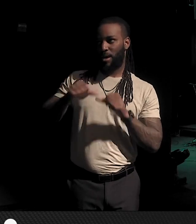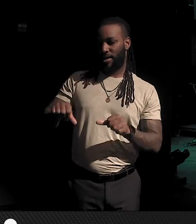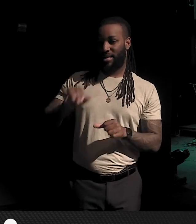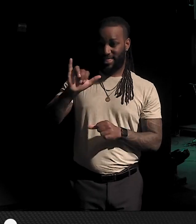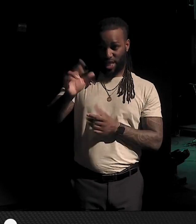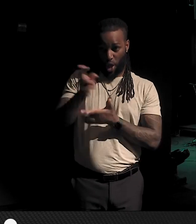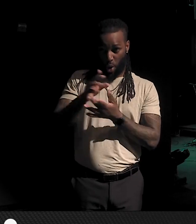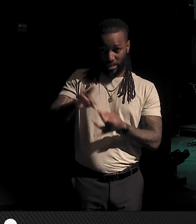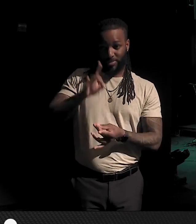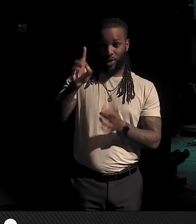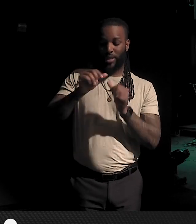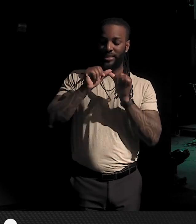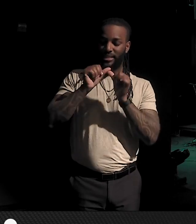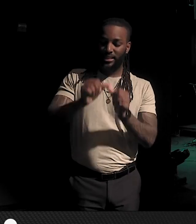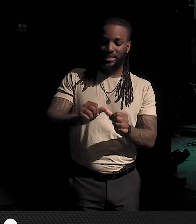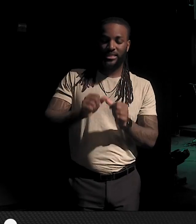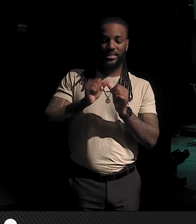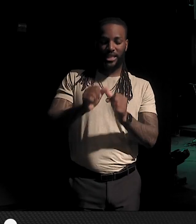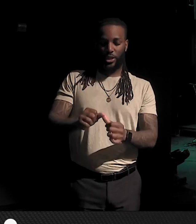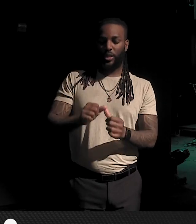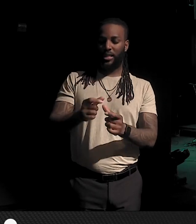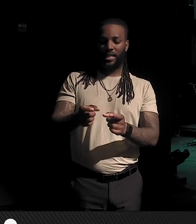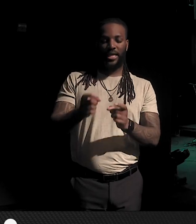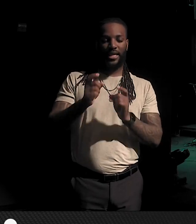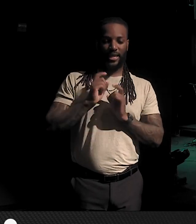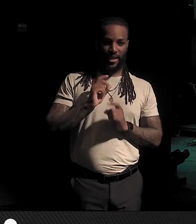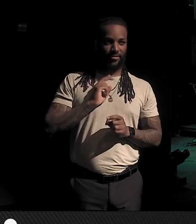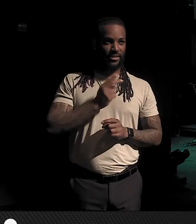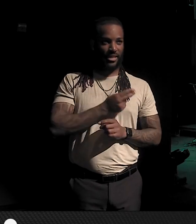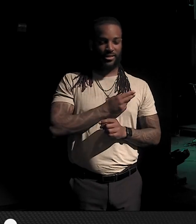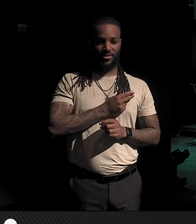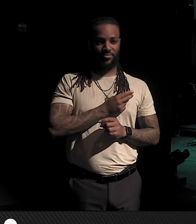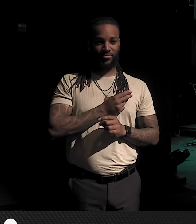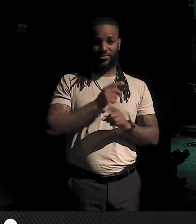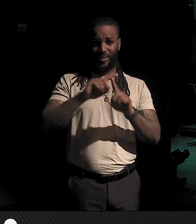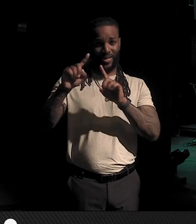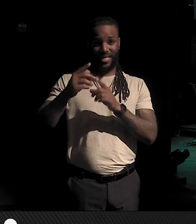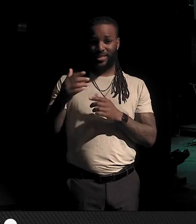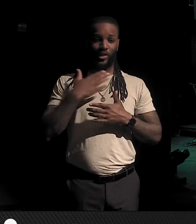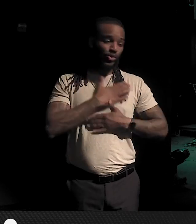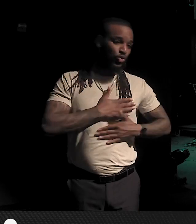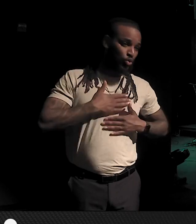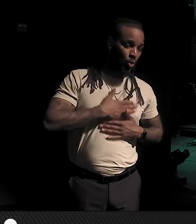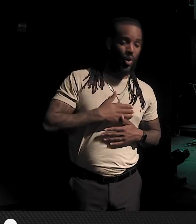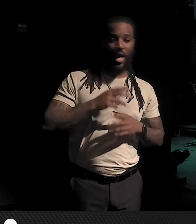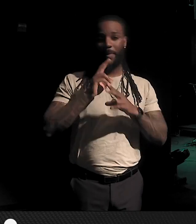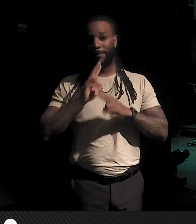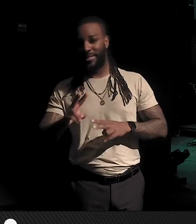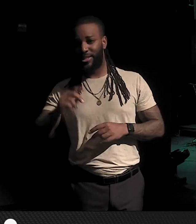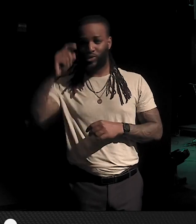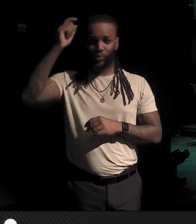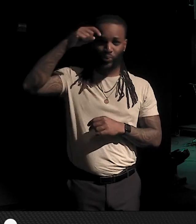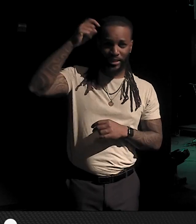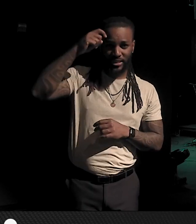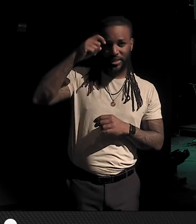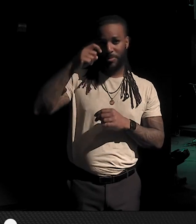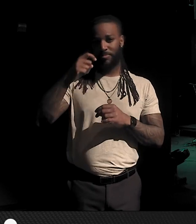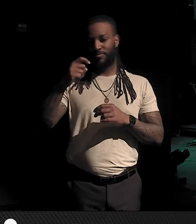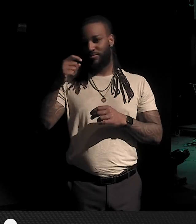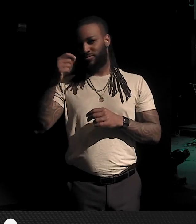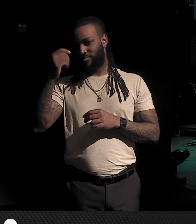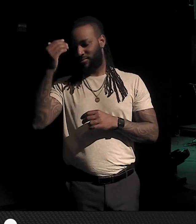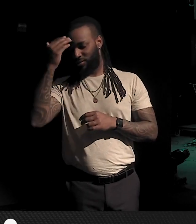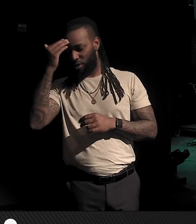Spirit continually gifts us all kinds of good gifts, like joy and peace and wisdom and mercy and discernment and provision